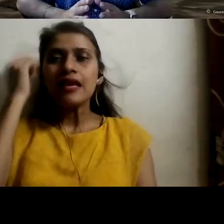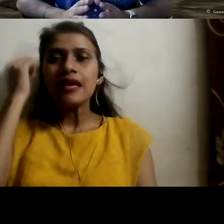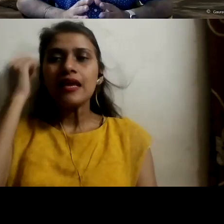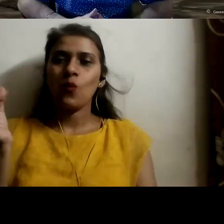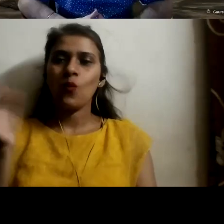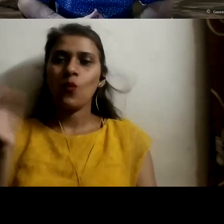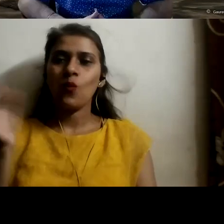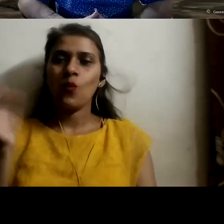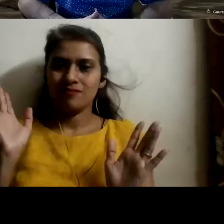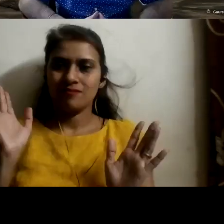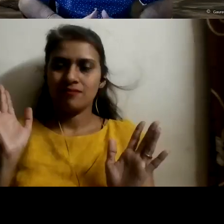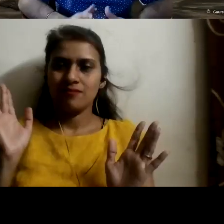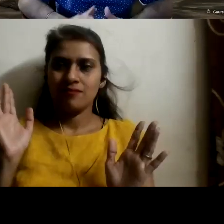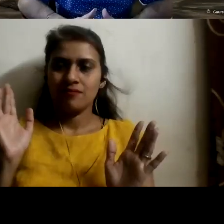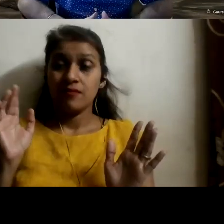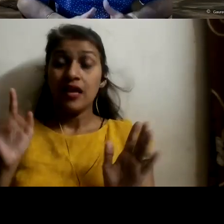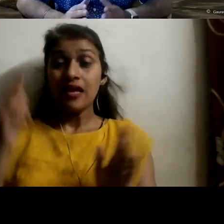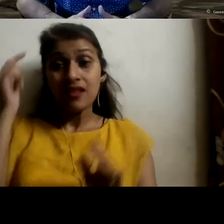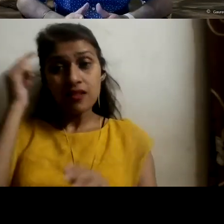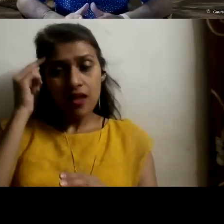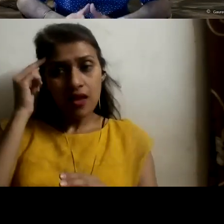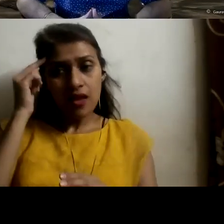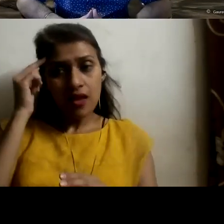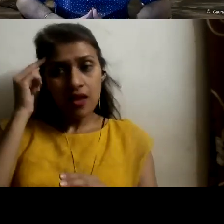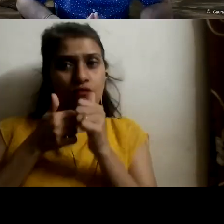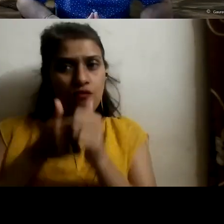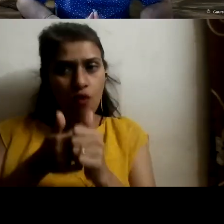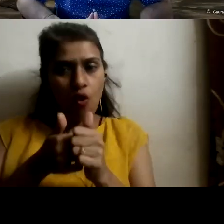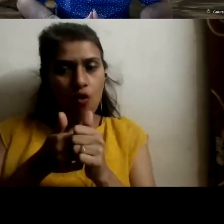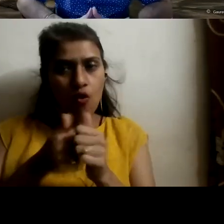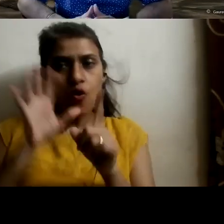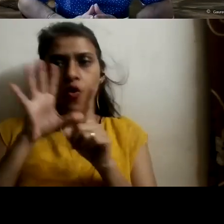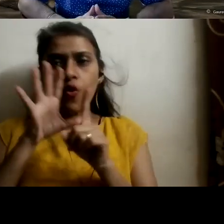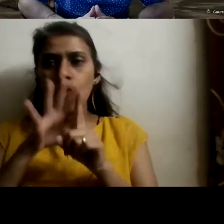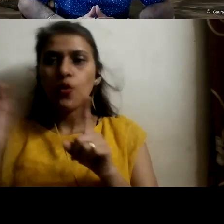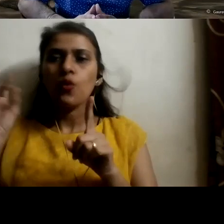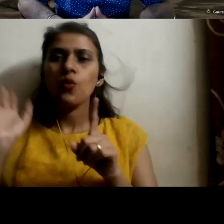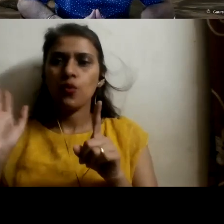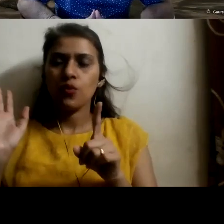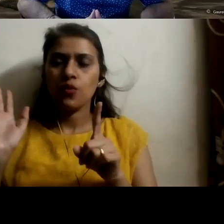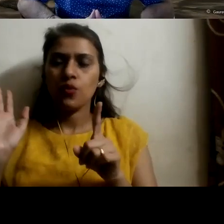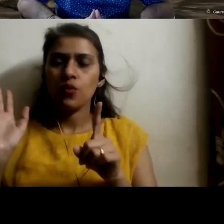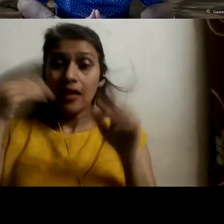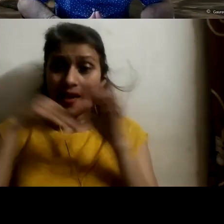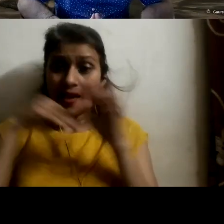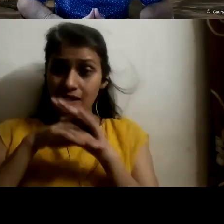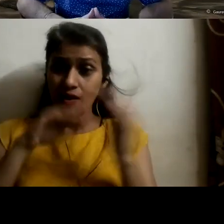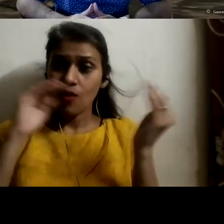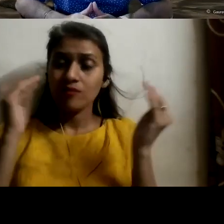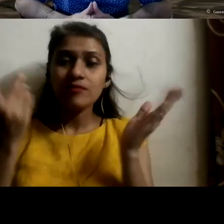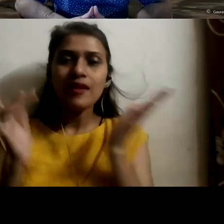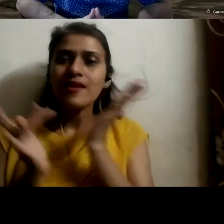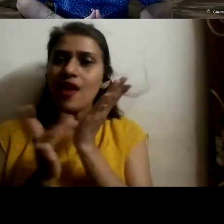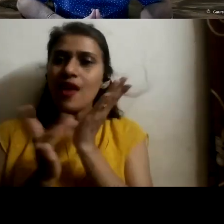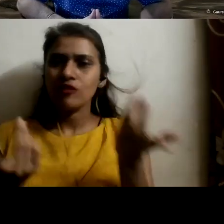can be applied not just to the world of design, but to the world of technology, to the world